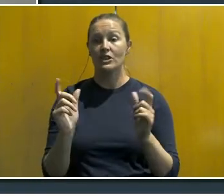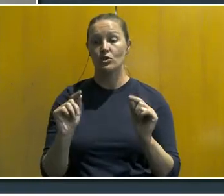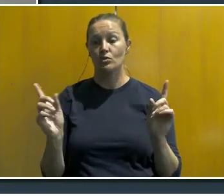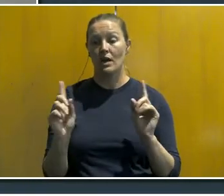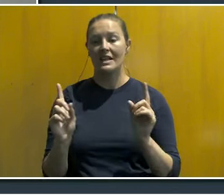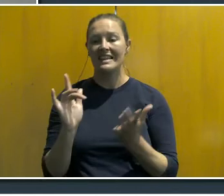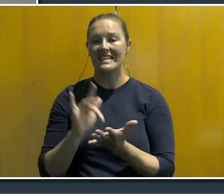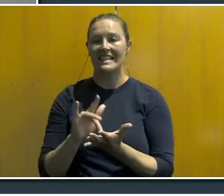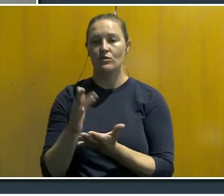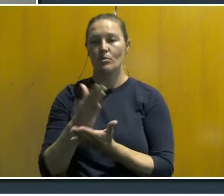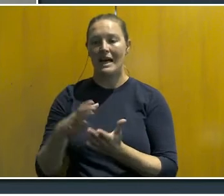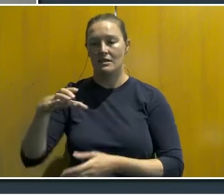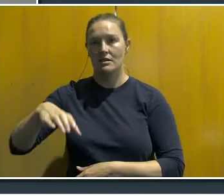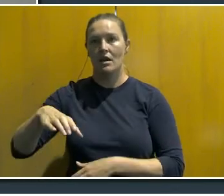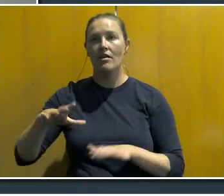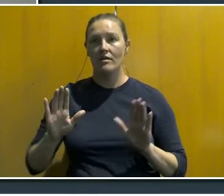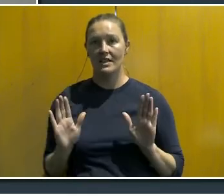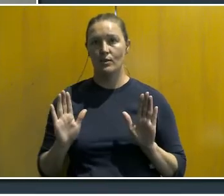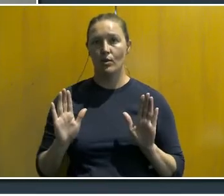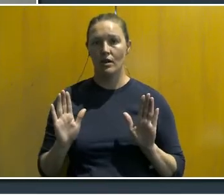only, which